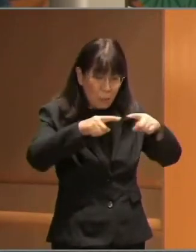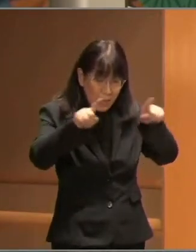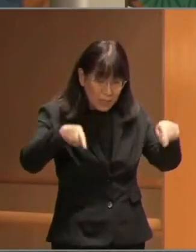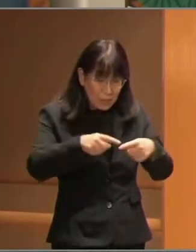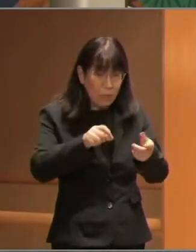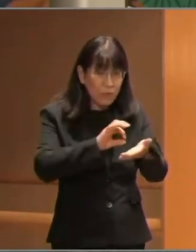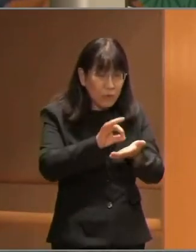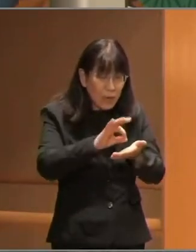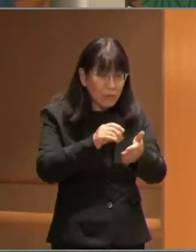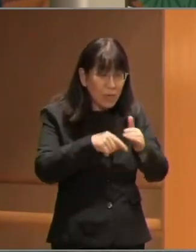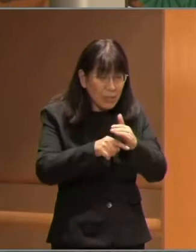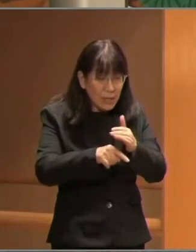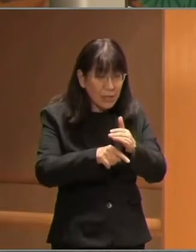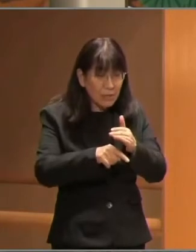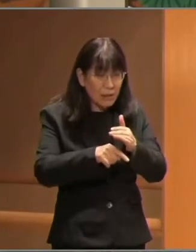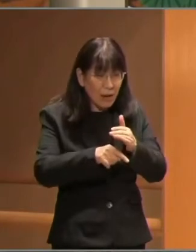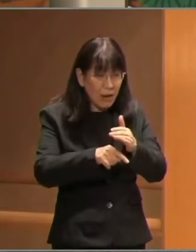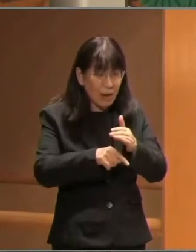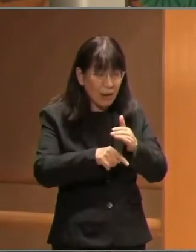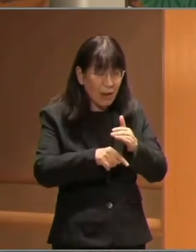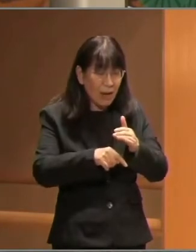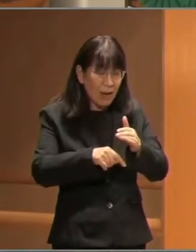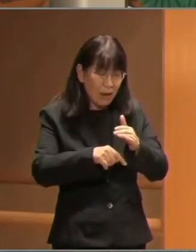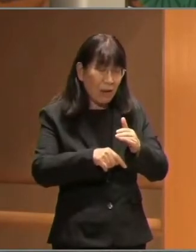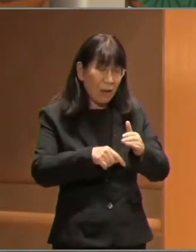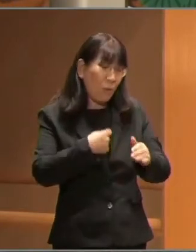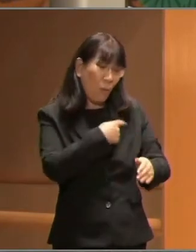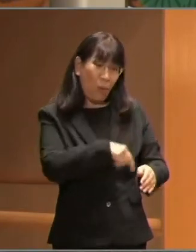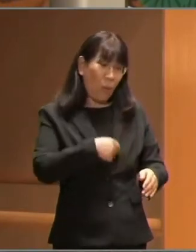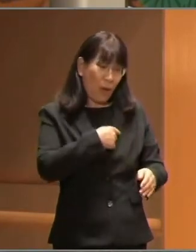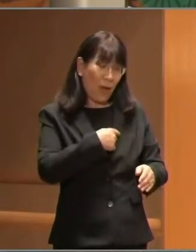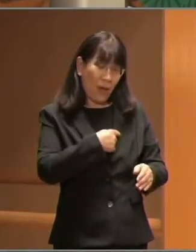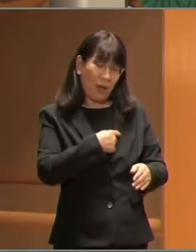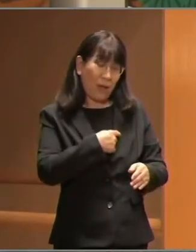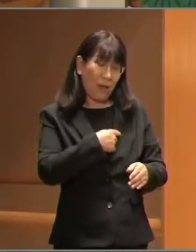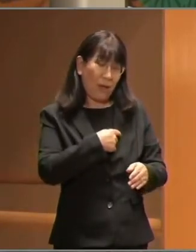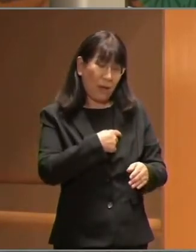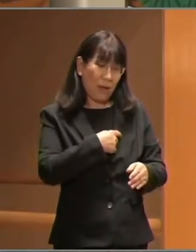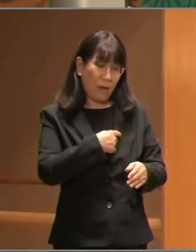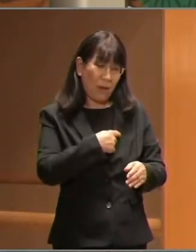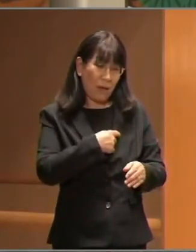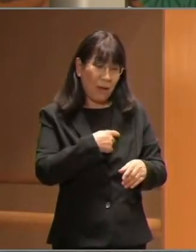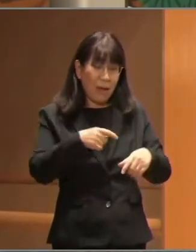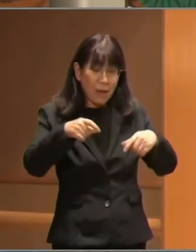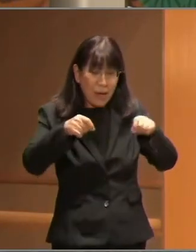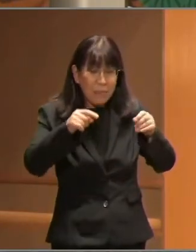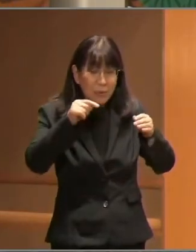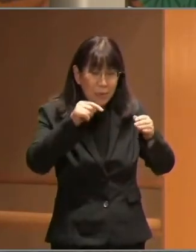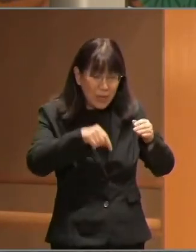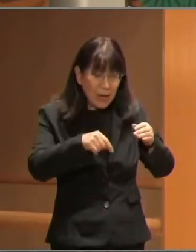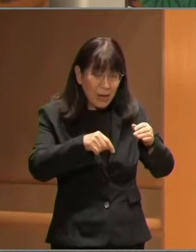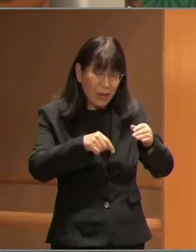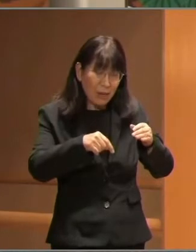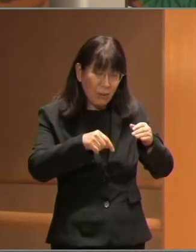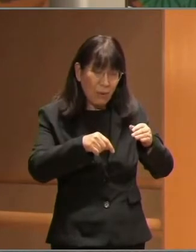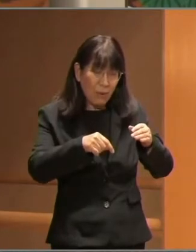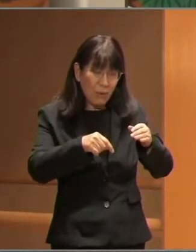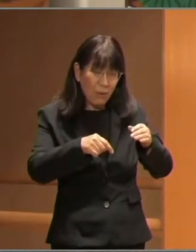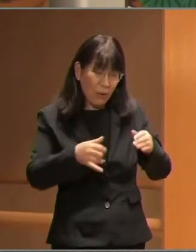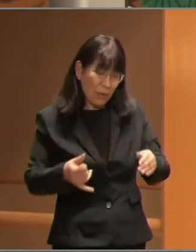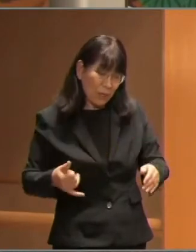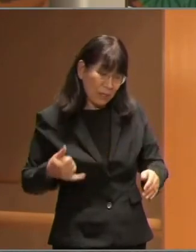want to use paper. If we think about that, it would be our mindset,